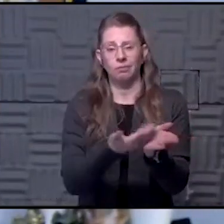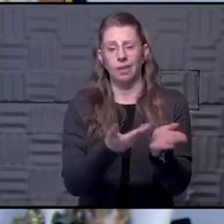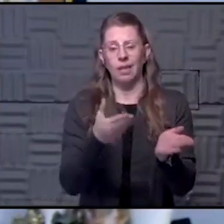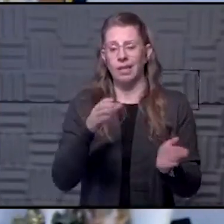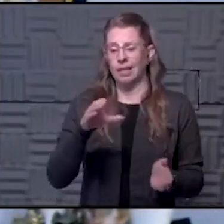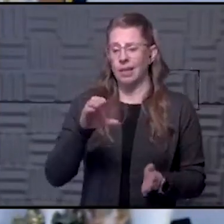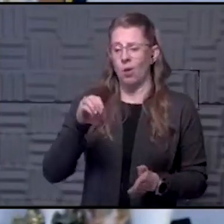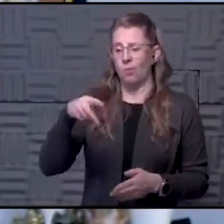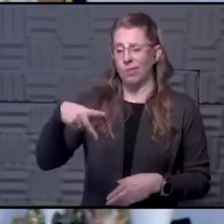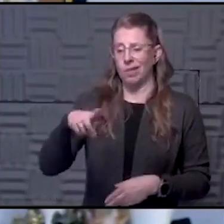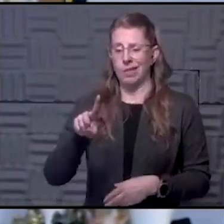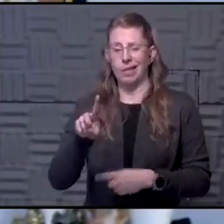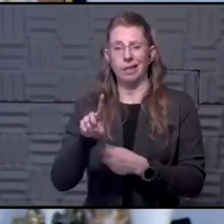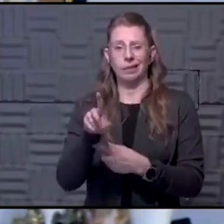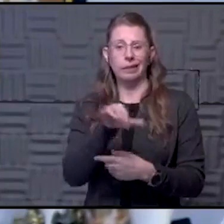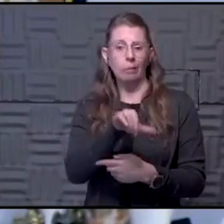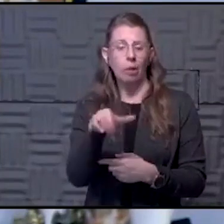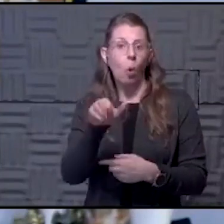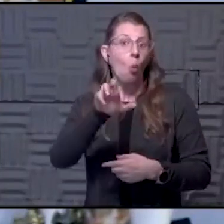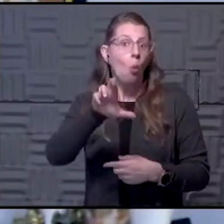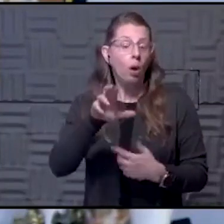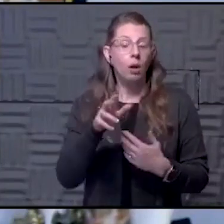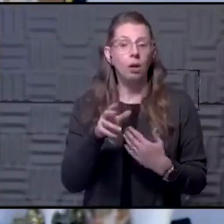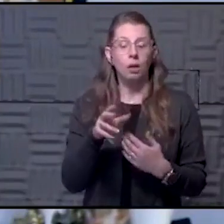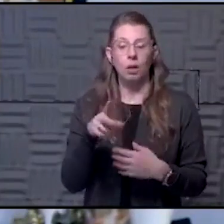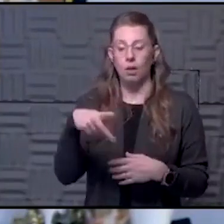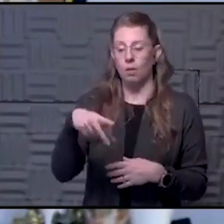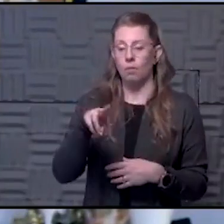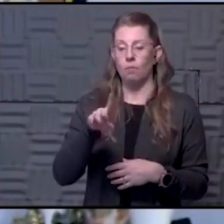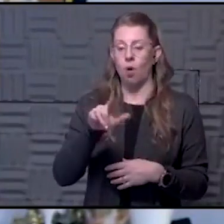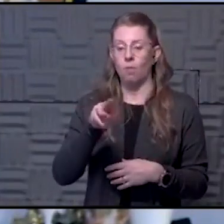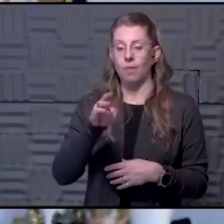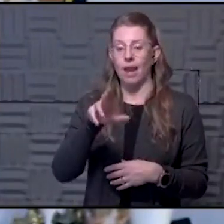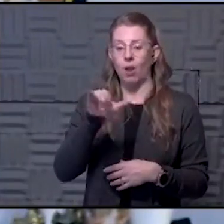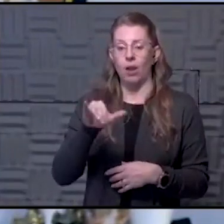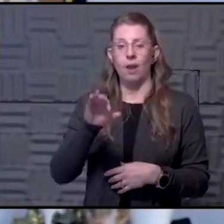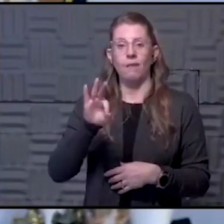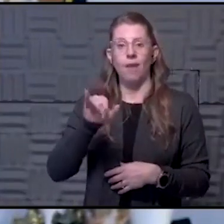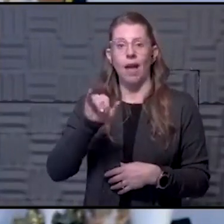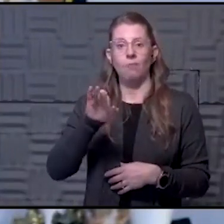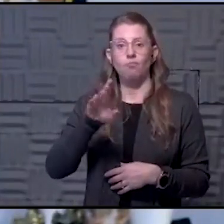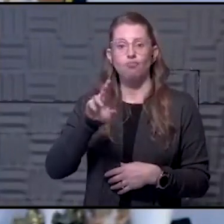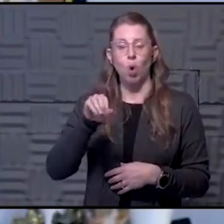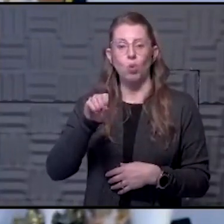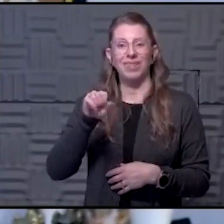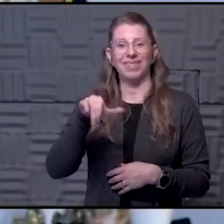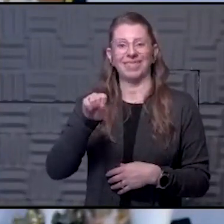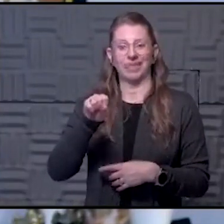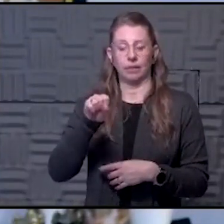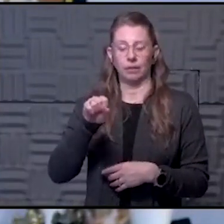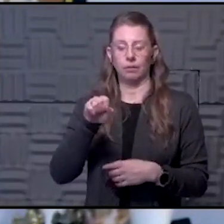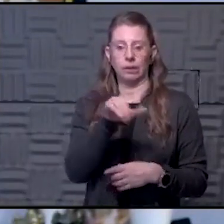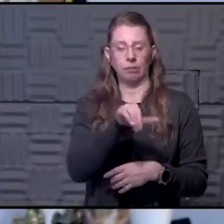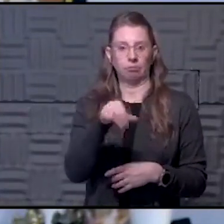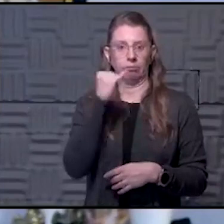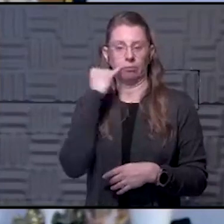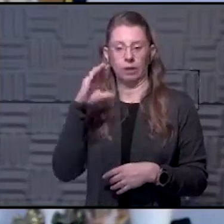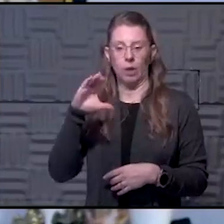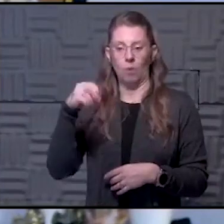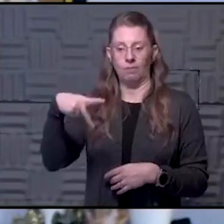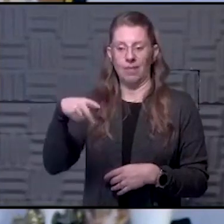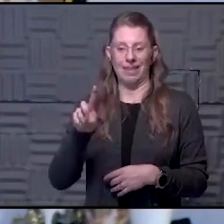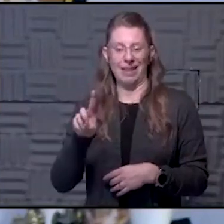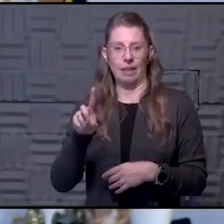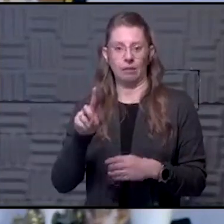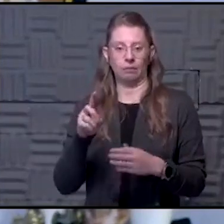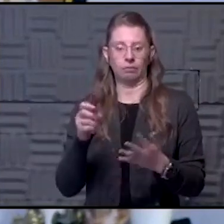COPD is similar enough to, or that pulmonary fibrosis is similar enough to COPD that I should be considered in this particular phase, then